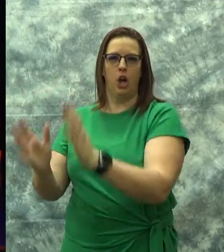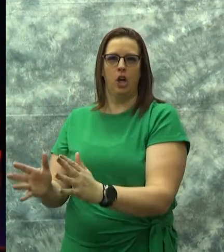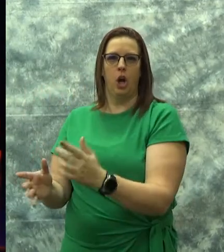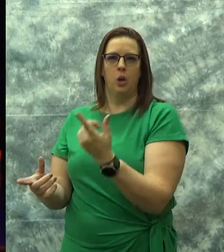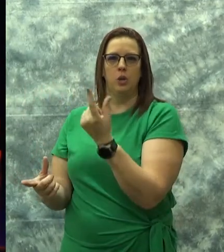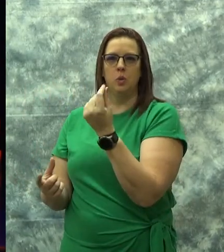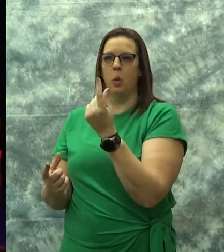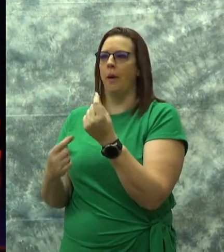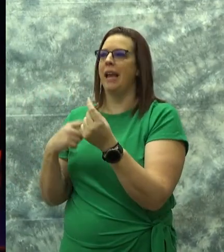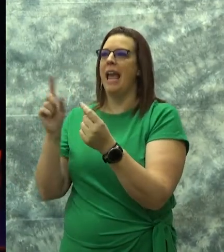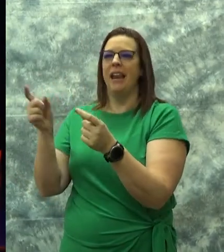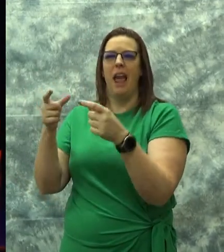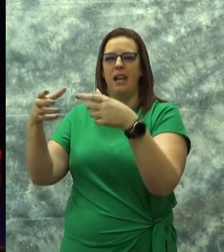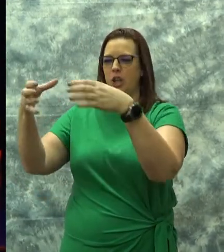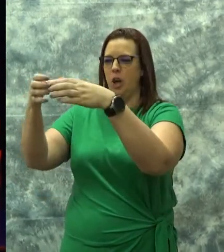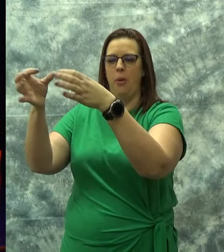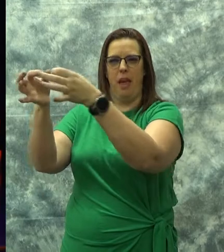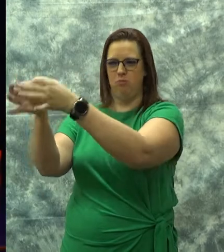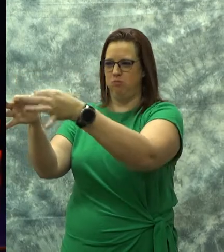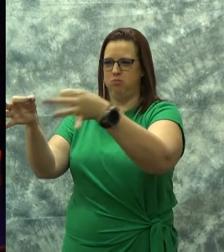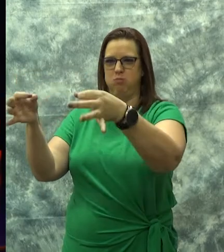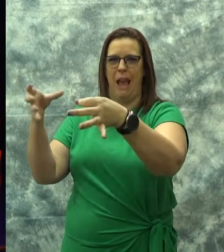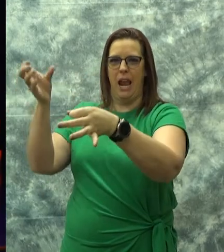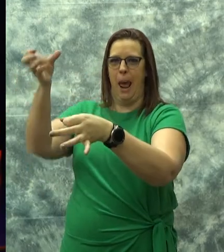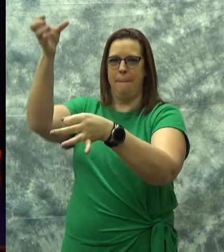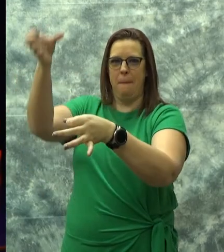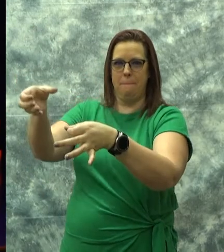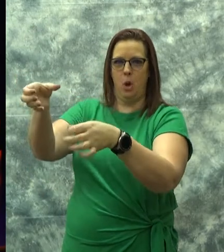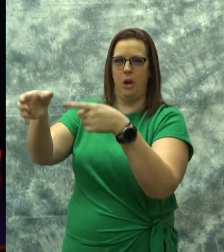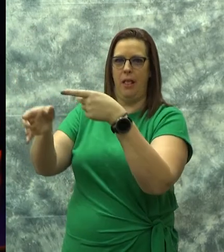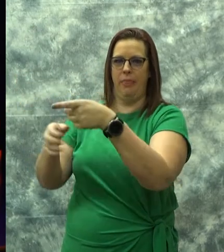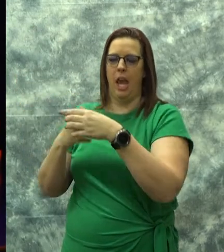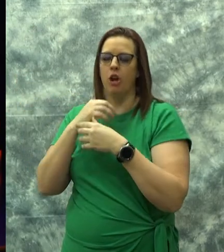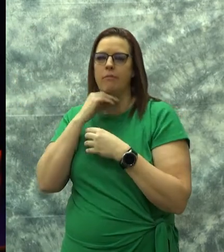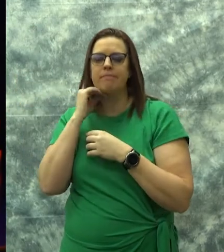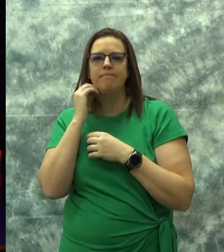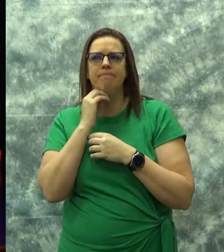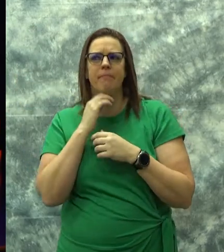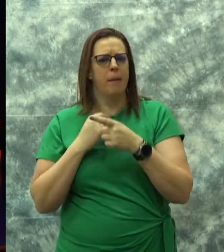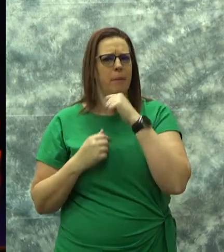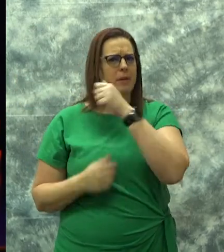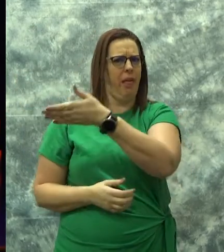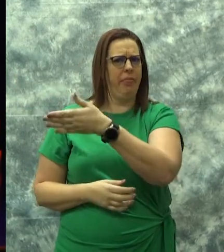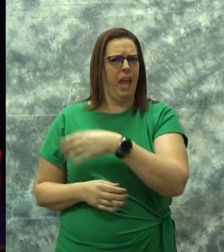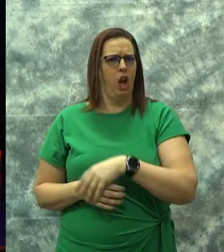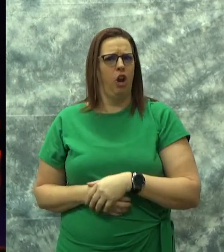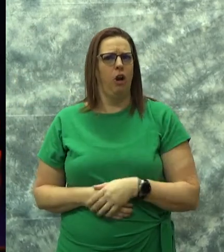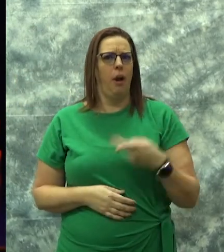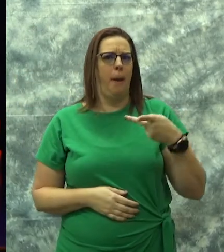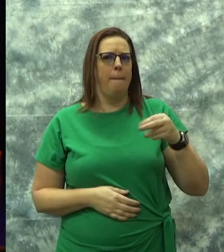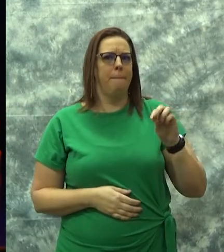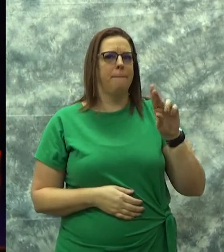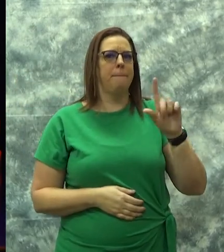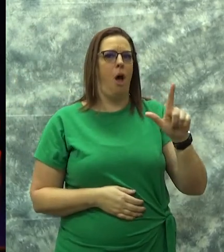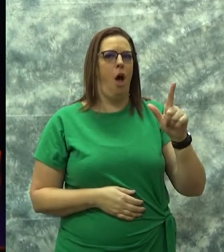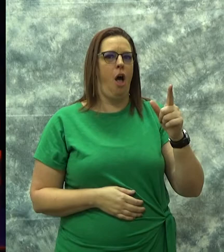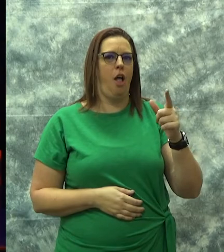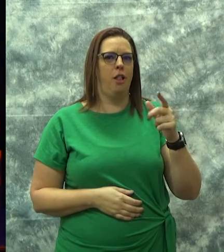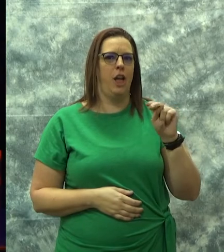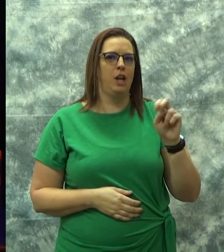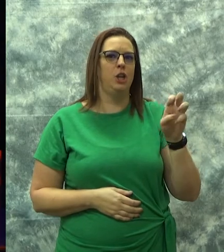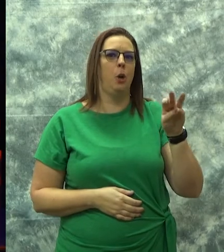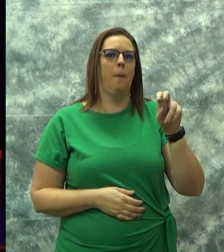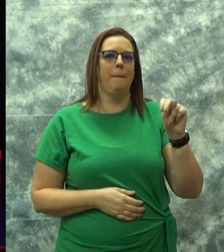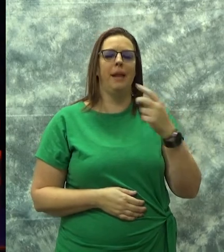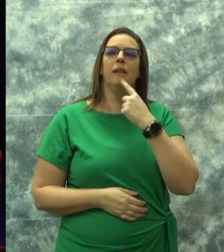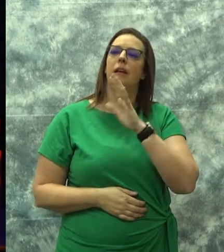doing something else, and the ice cream cone had been set in that little thing when she was paying for it, and it wasn't there. And Paul Newman says, you put